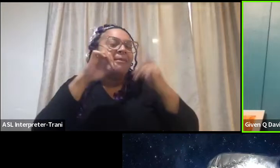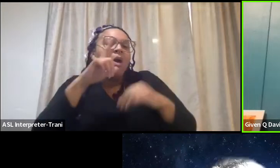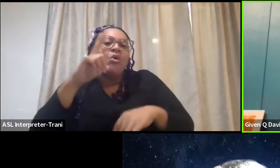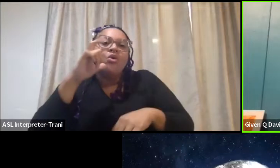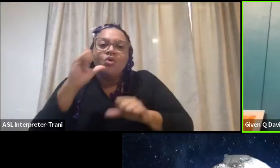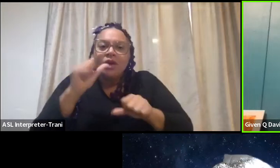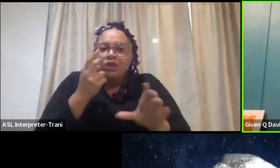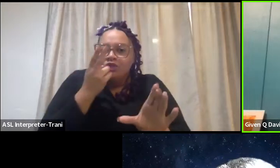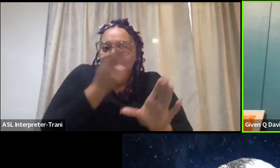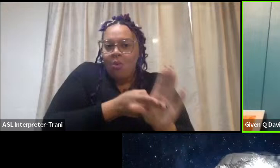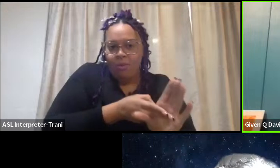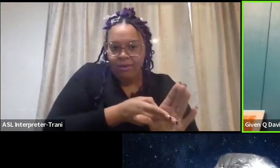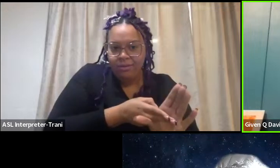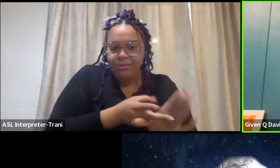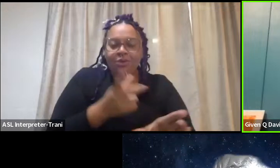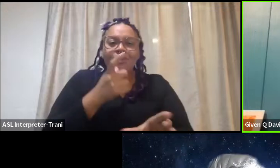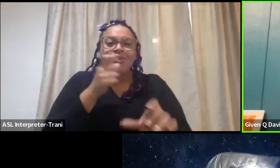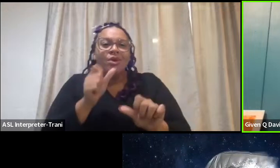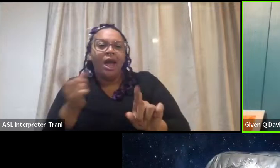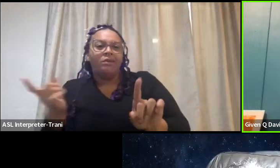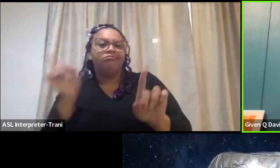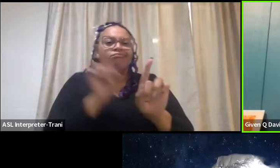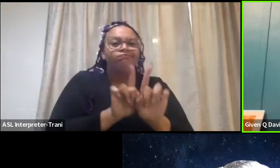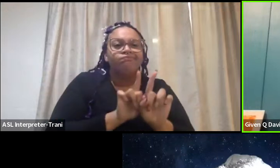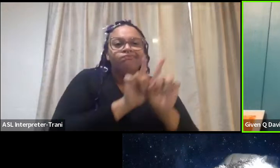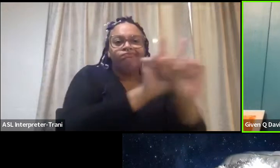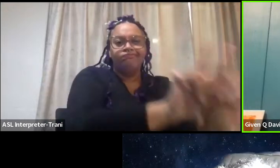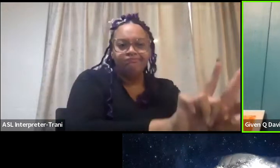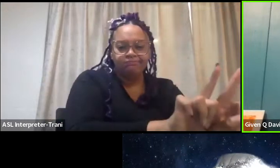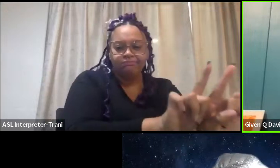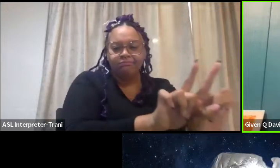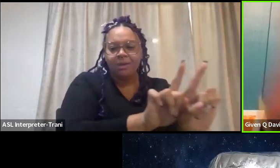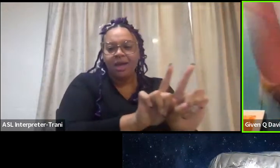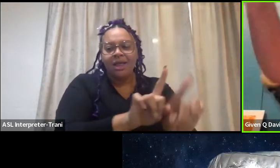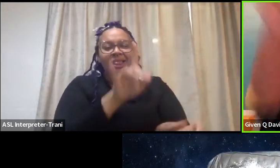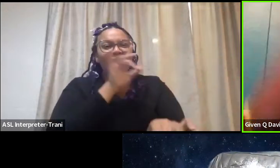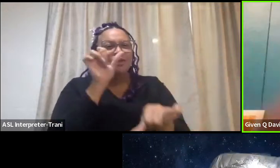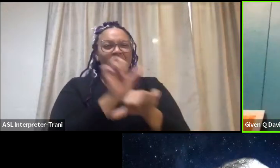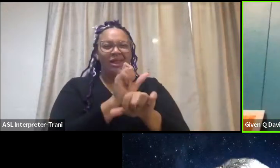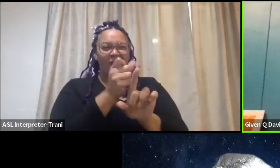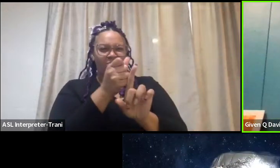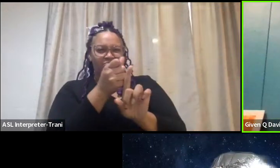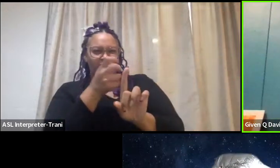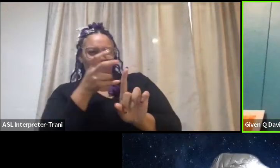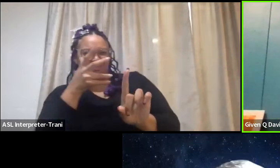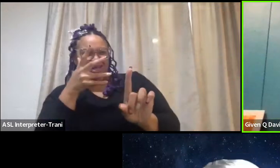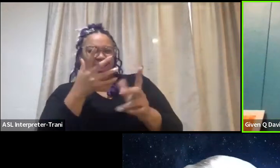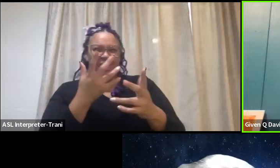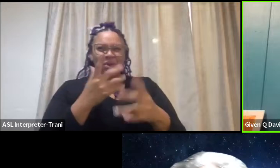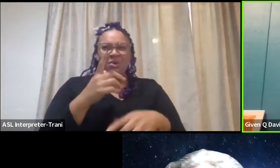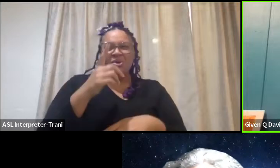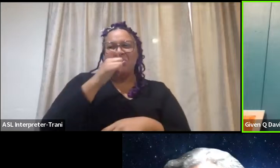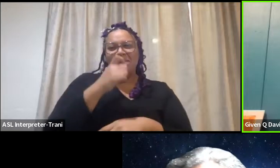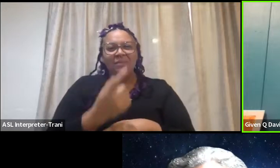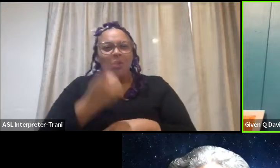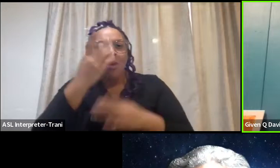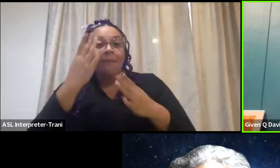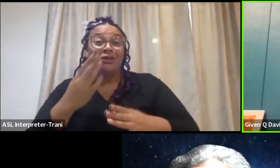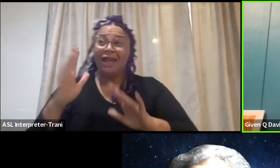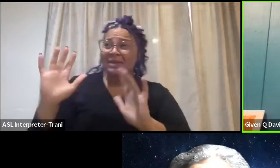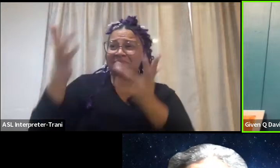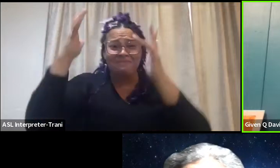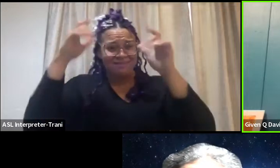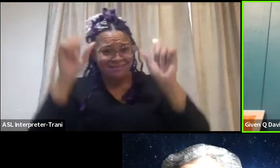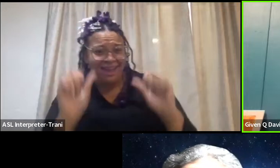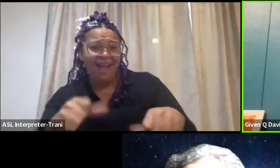in that. Like let's deconstruct that, individual. Yeah, let's go. I'm going to be the one,